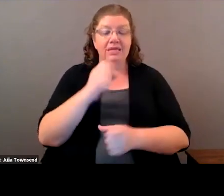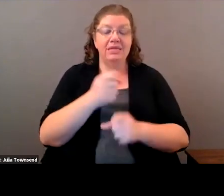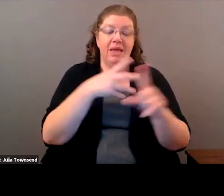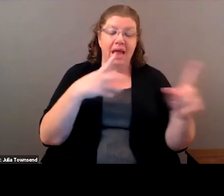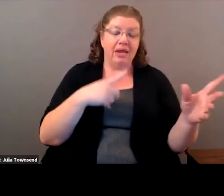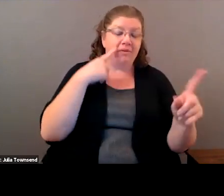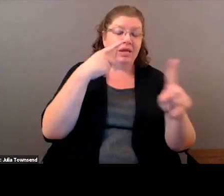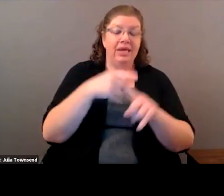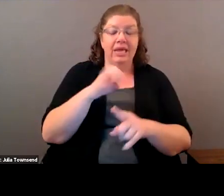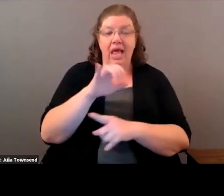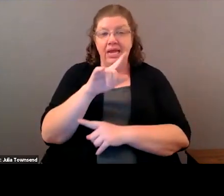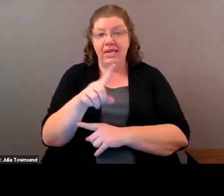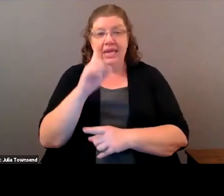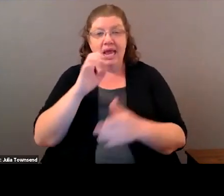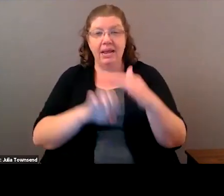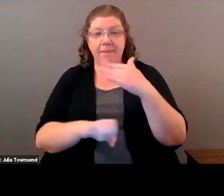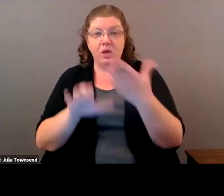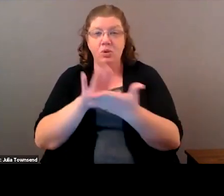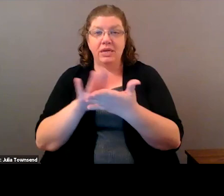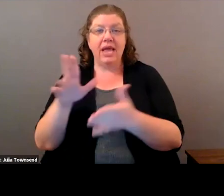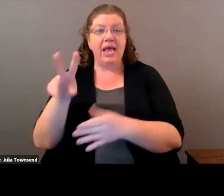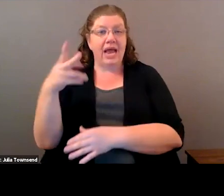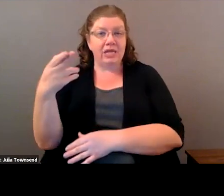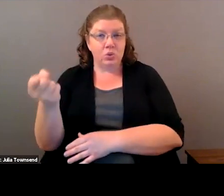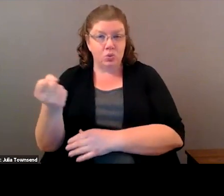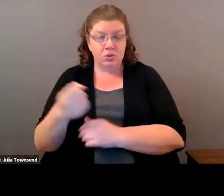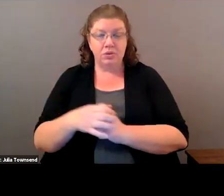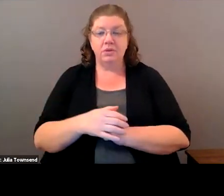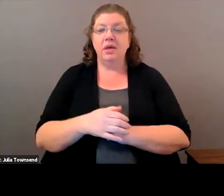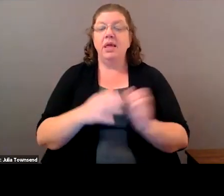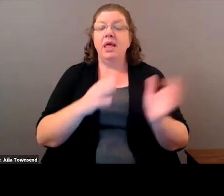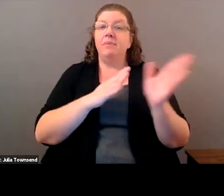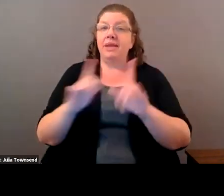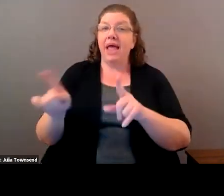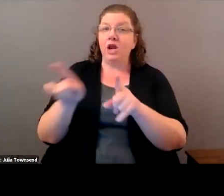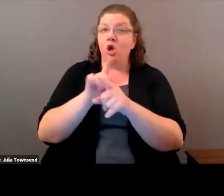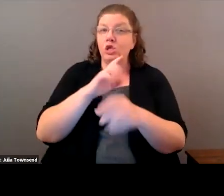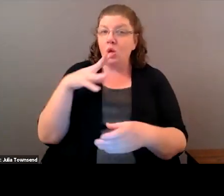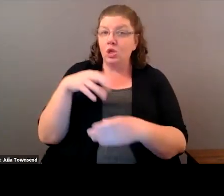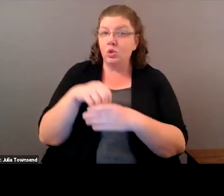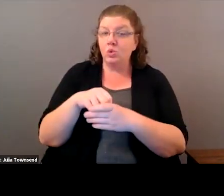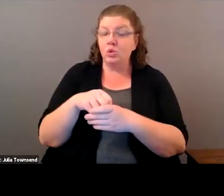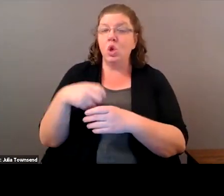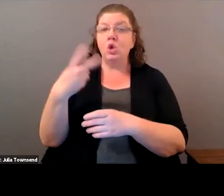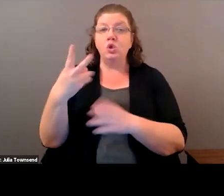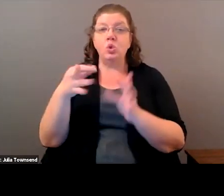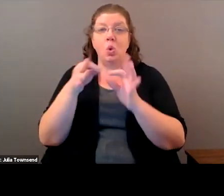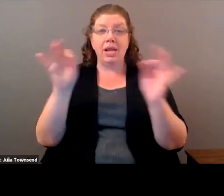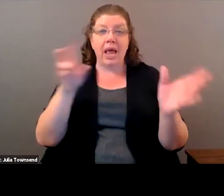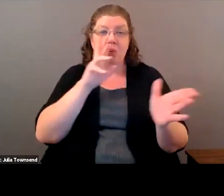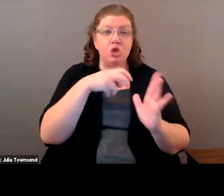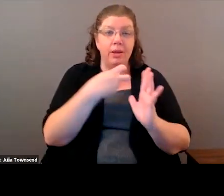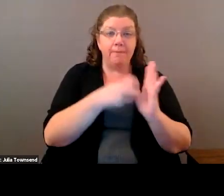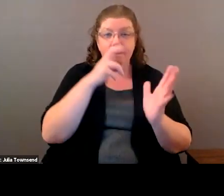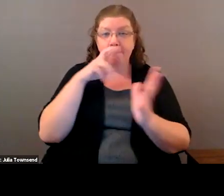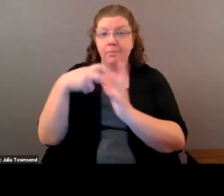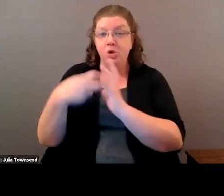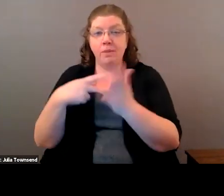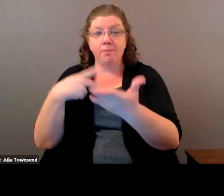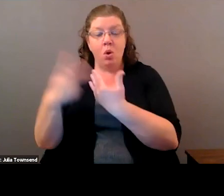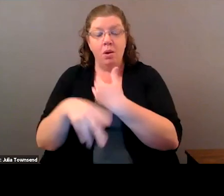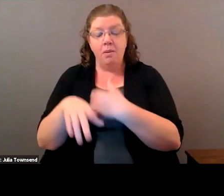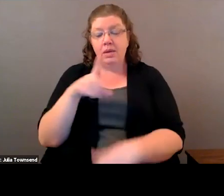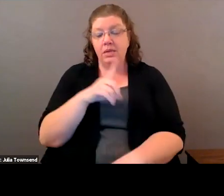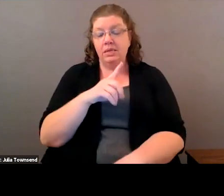ELD in elementary and secondary schools. The plan also includes dual language immersion programs. The DLI programs